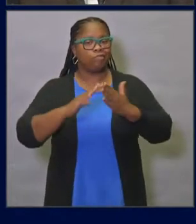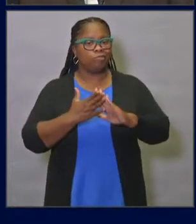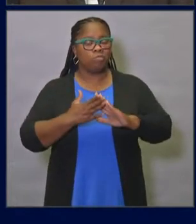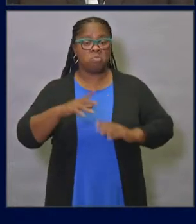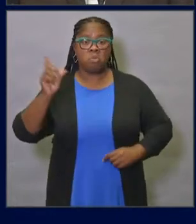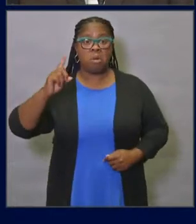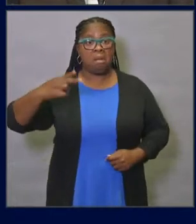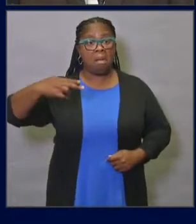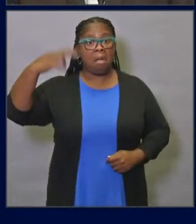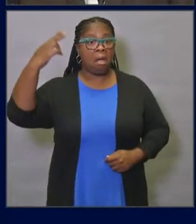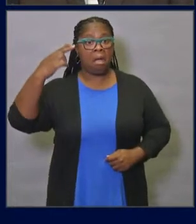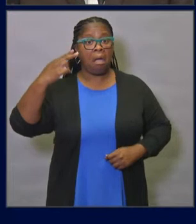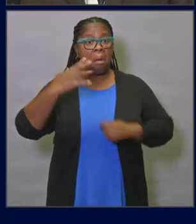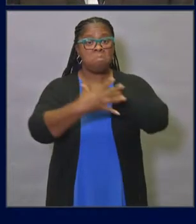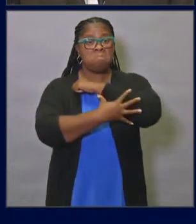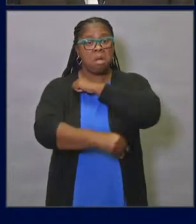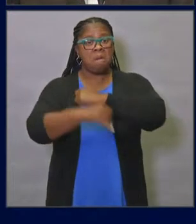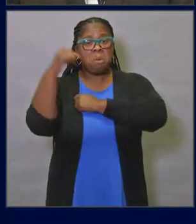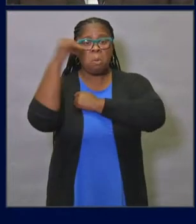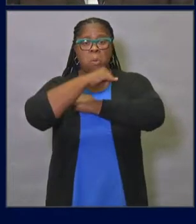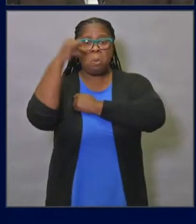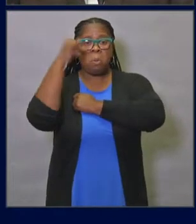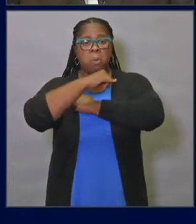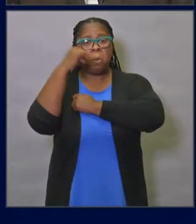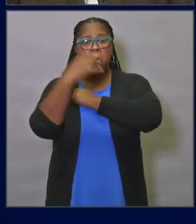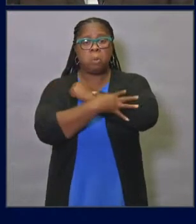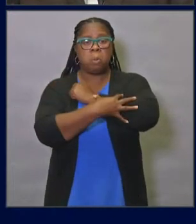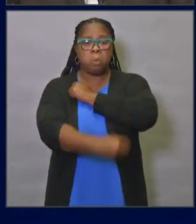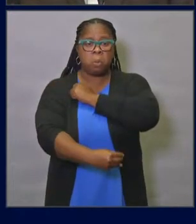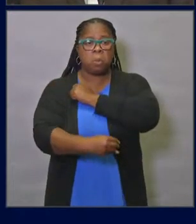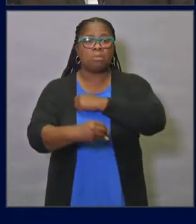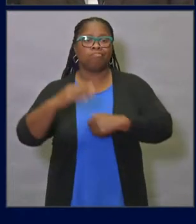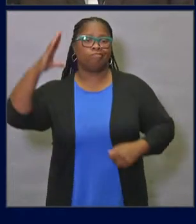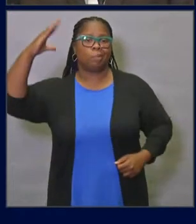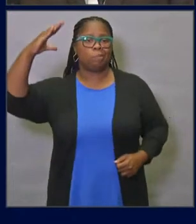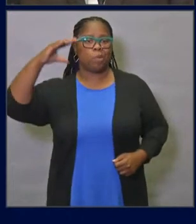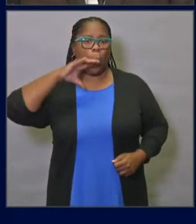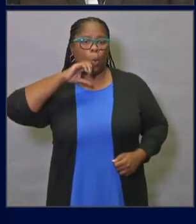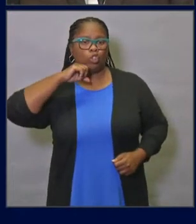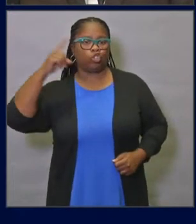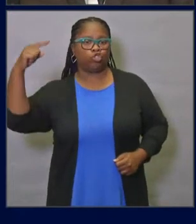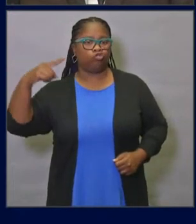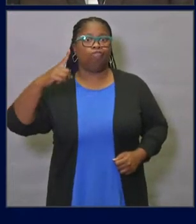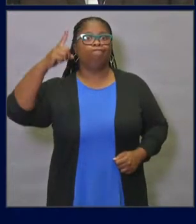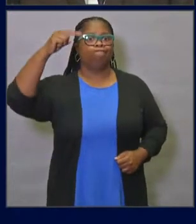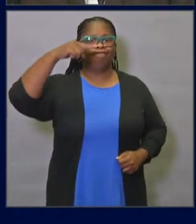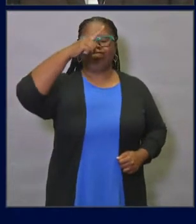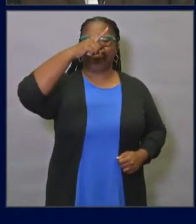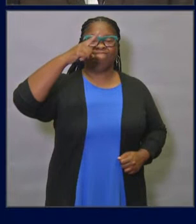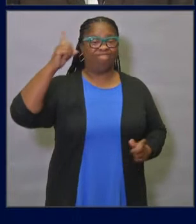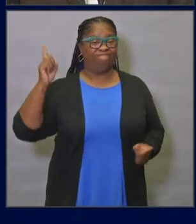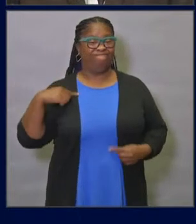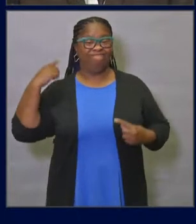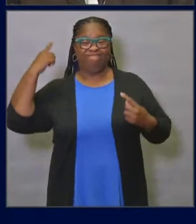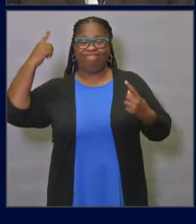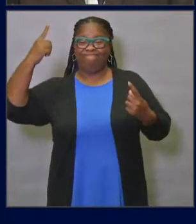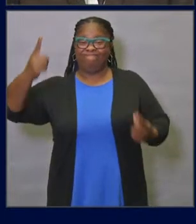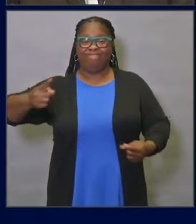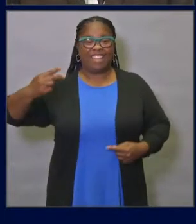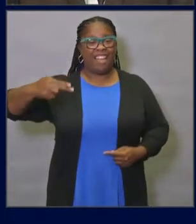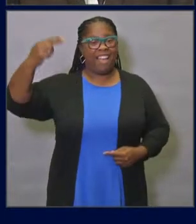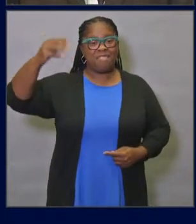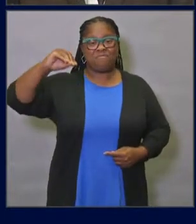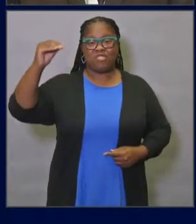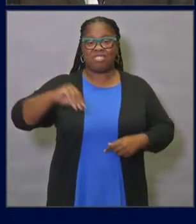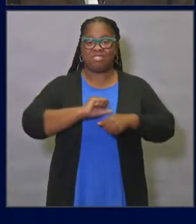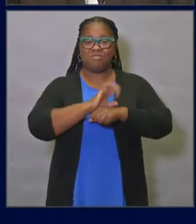rates of poverty. These residents have had the highest case rates since the beginning of the pandemic and continue to suffer the greatest disease burden compared to all